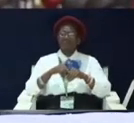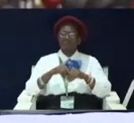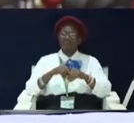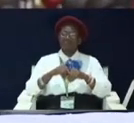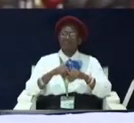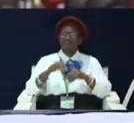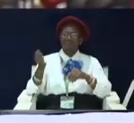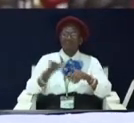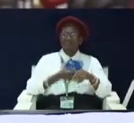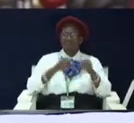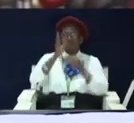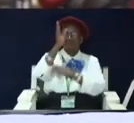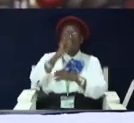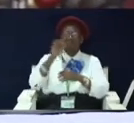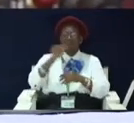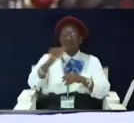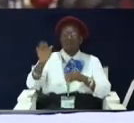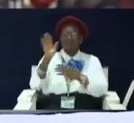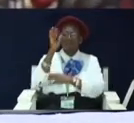Our God is a God of